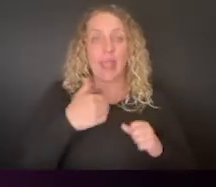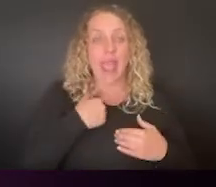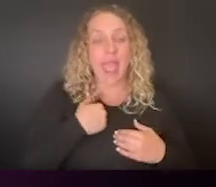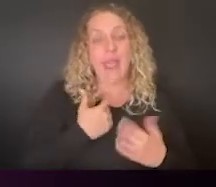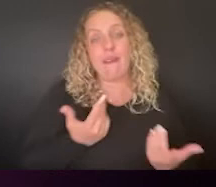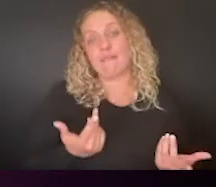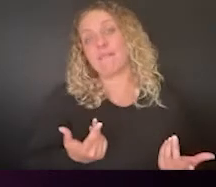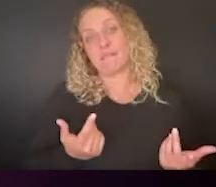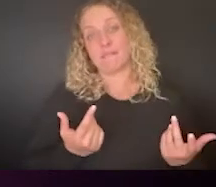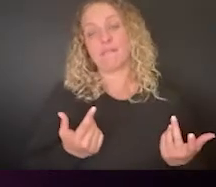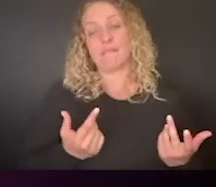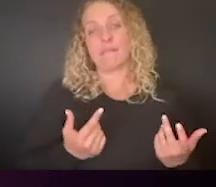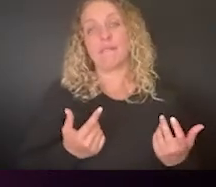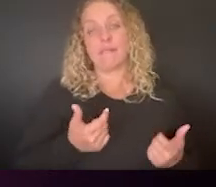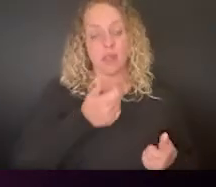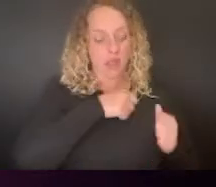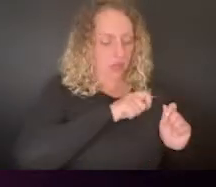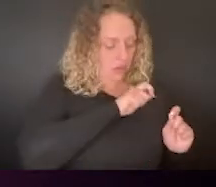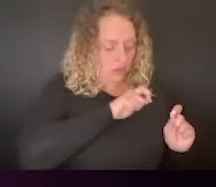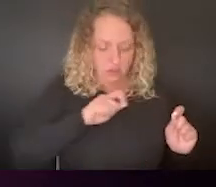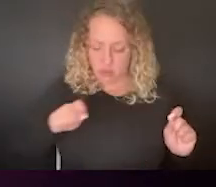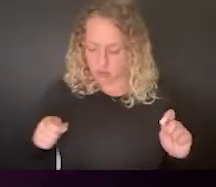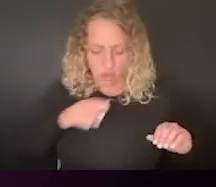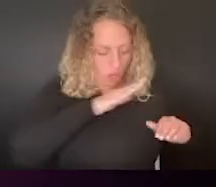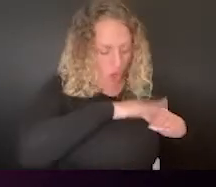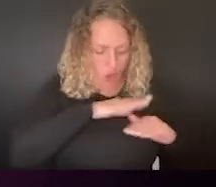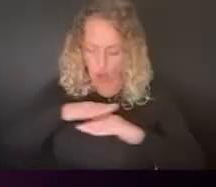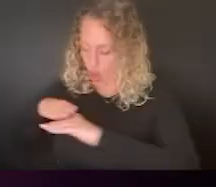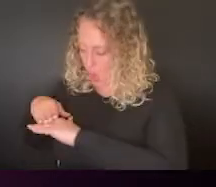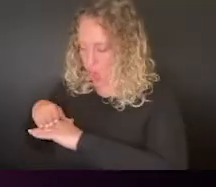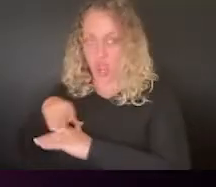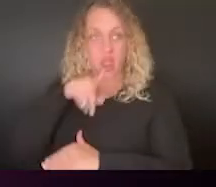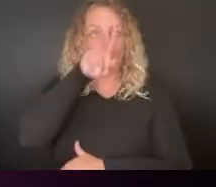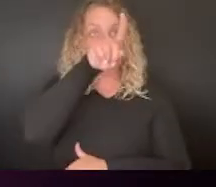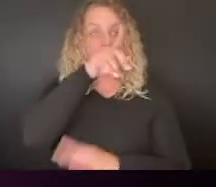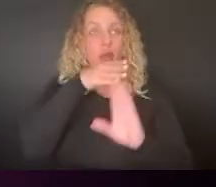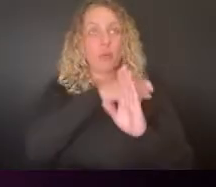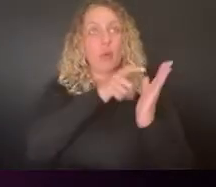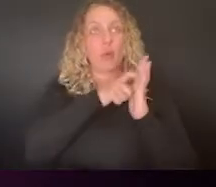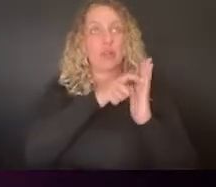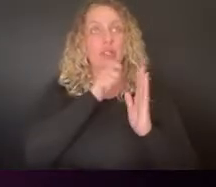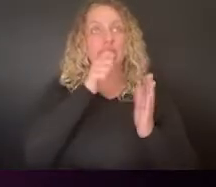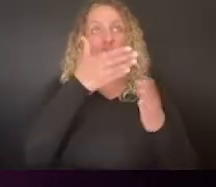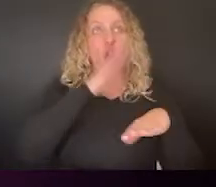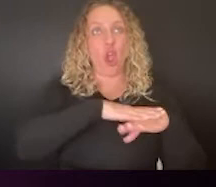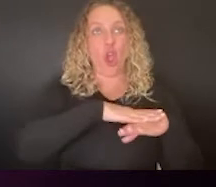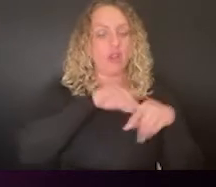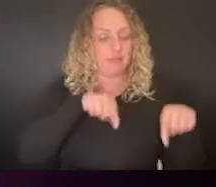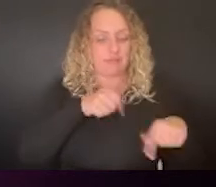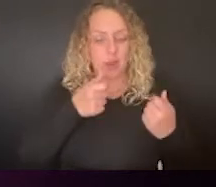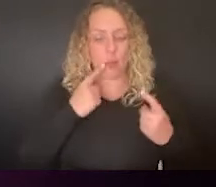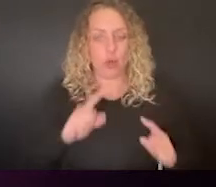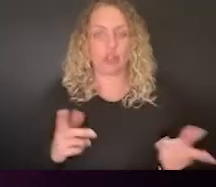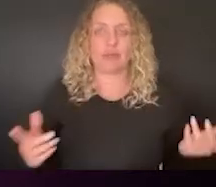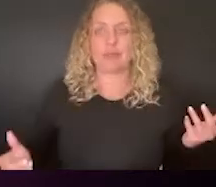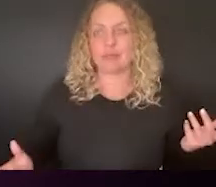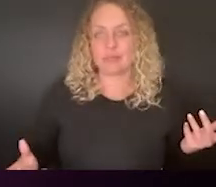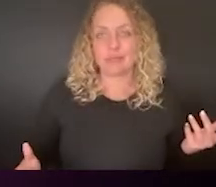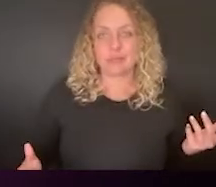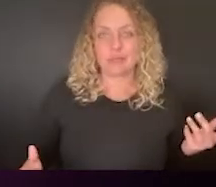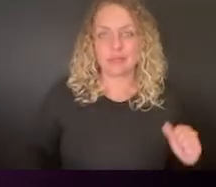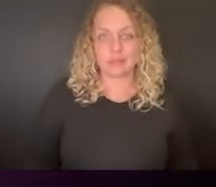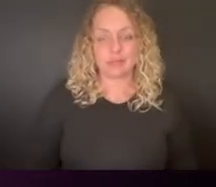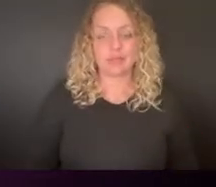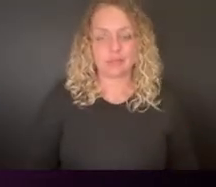great for testing out additional features in isolation. This means you can have all your sub-flags turned on,